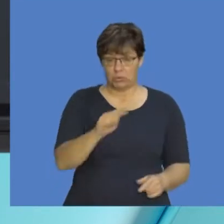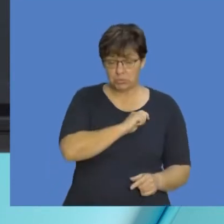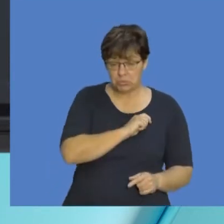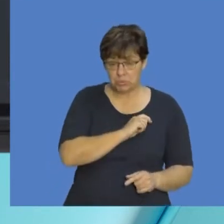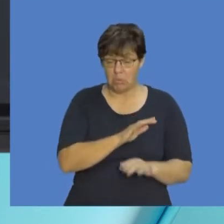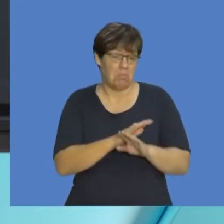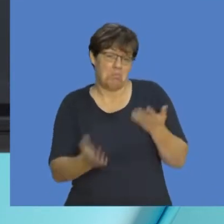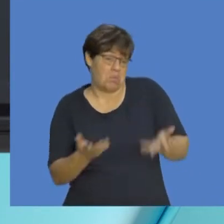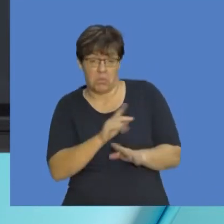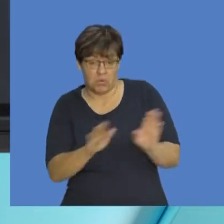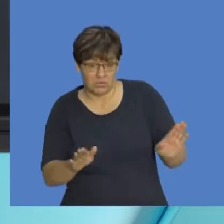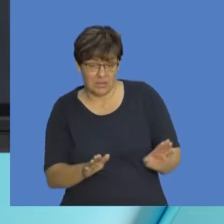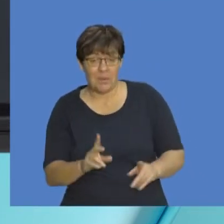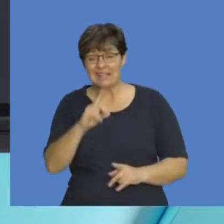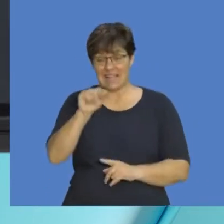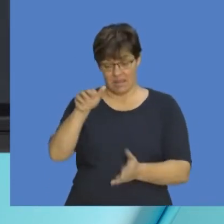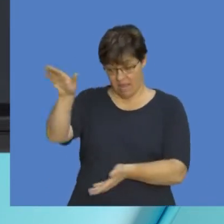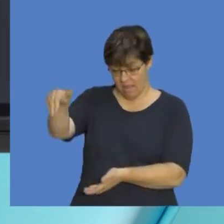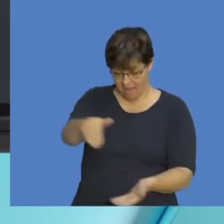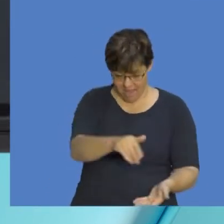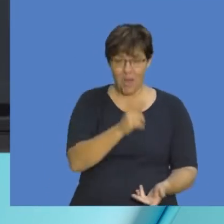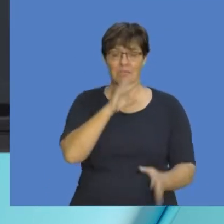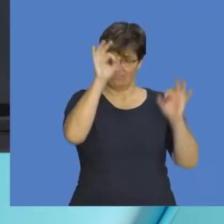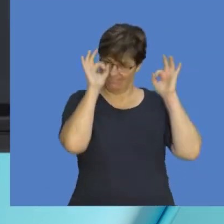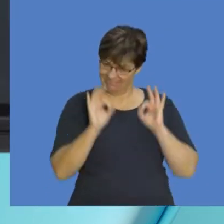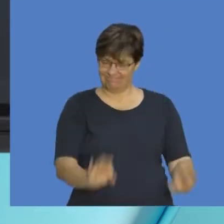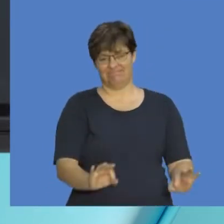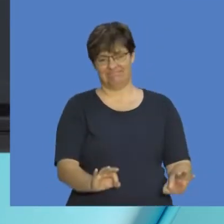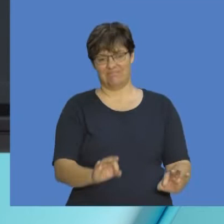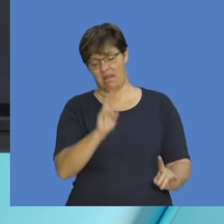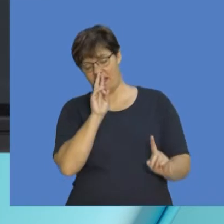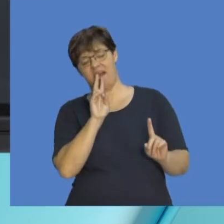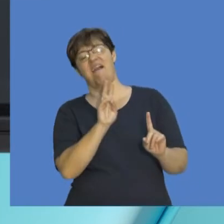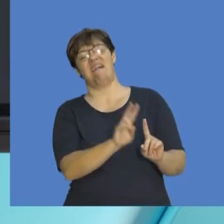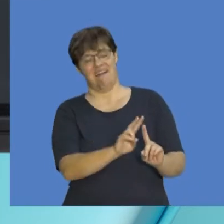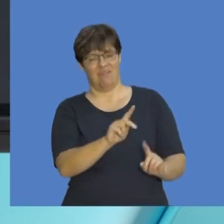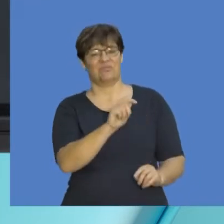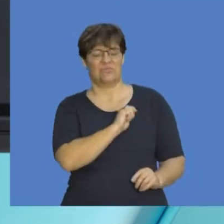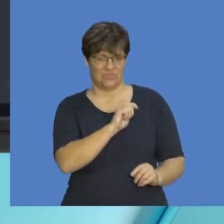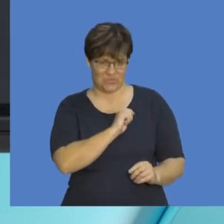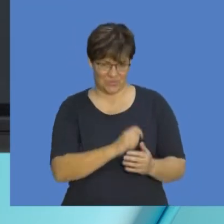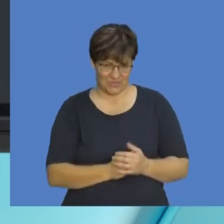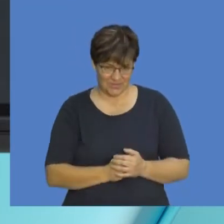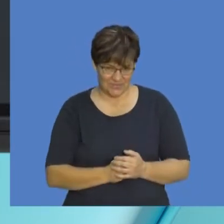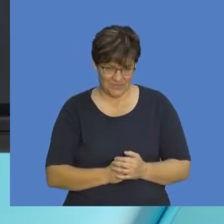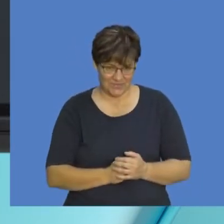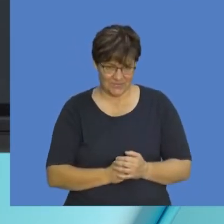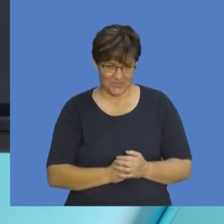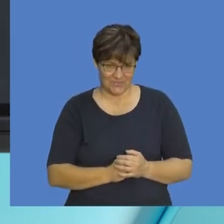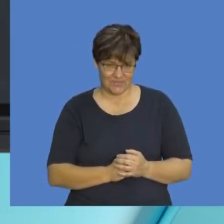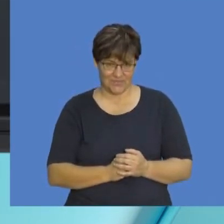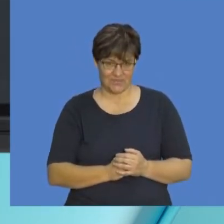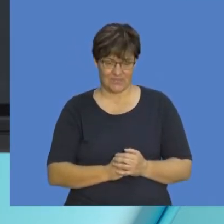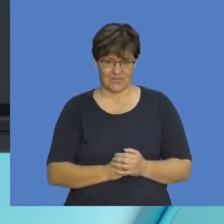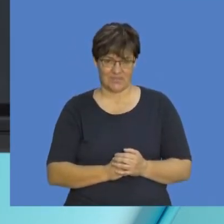be false, but with data we can have a proper reasoning because we have a true analysis.